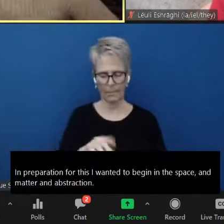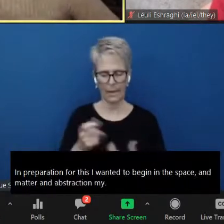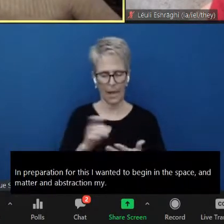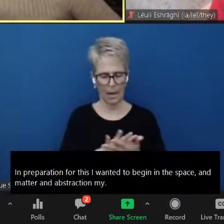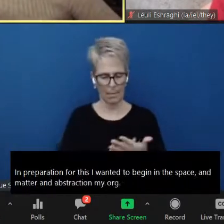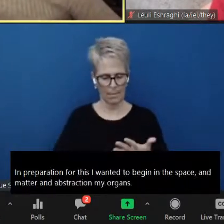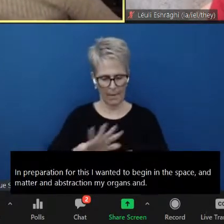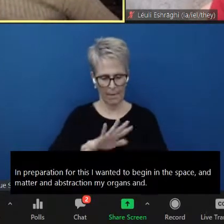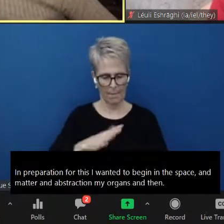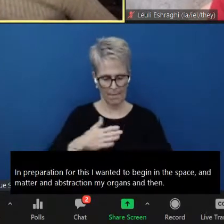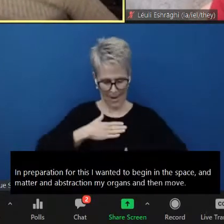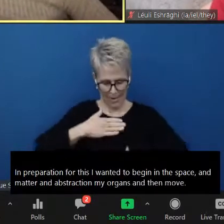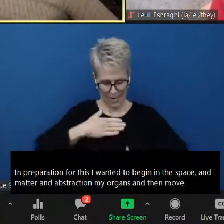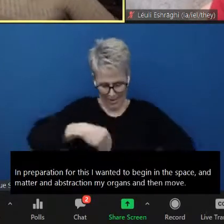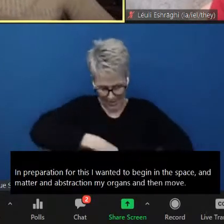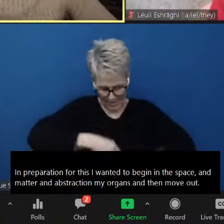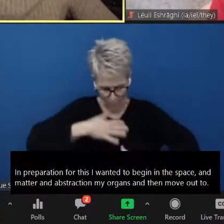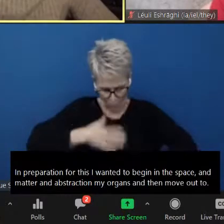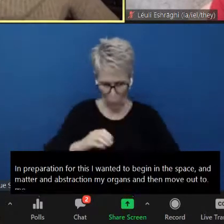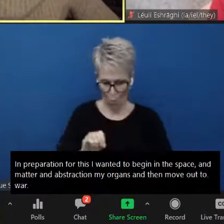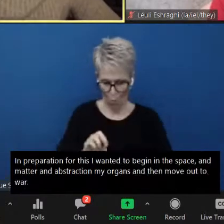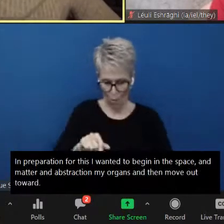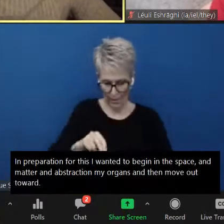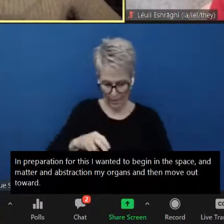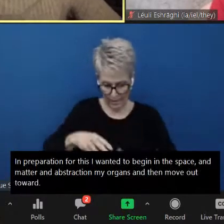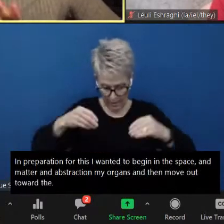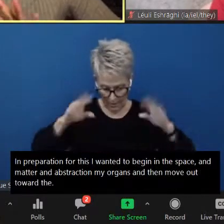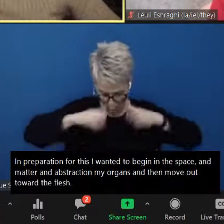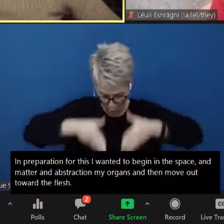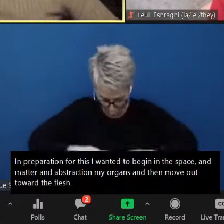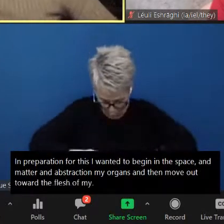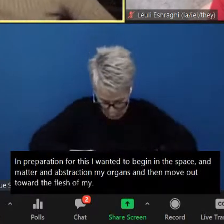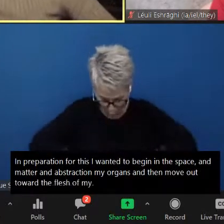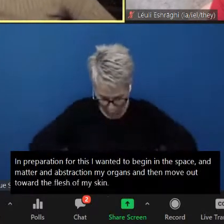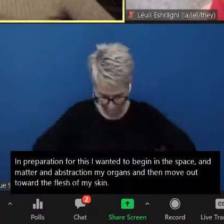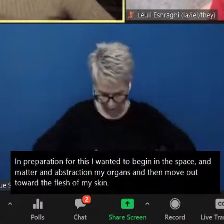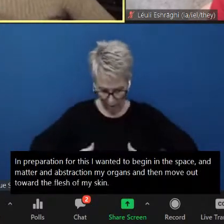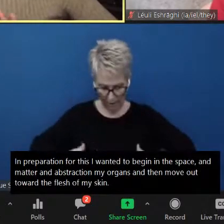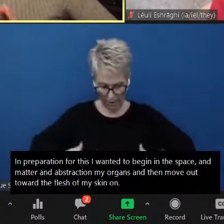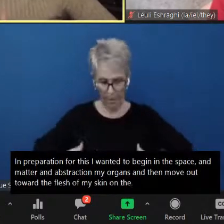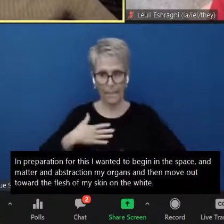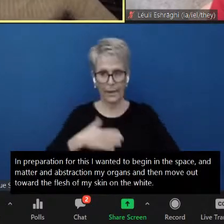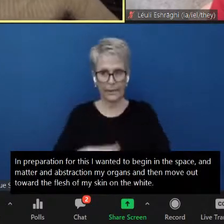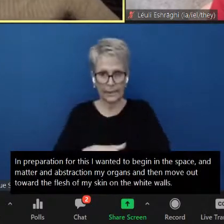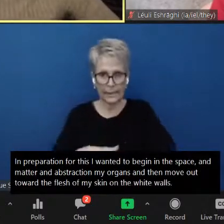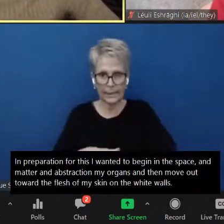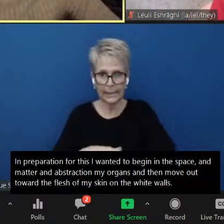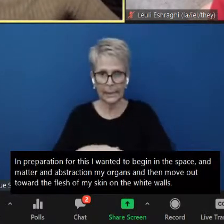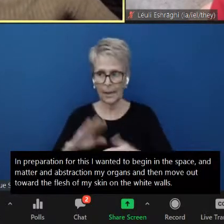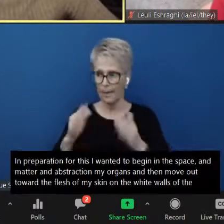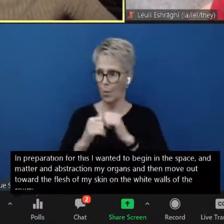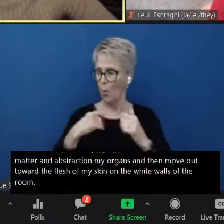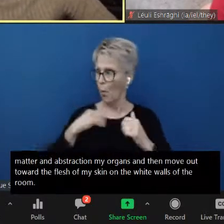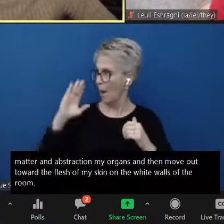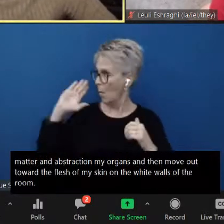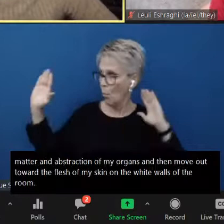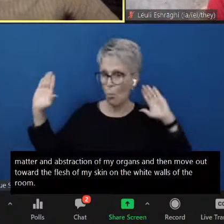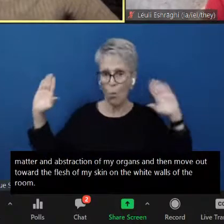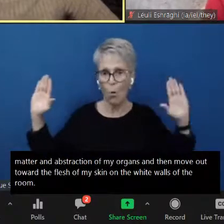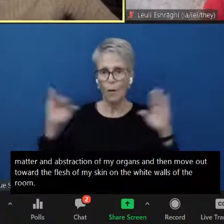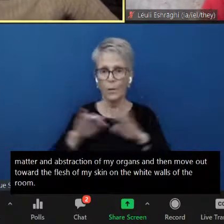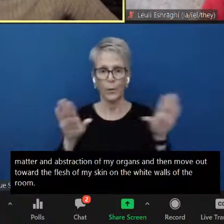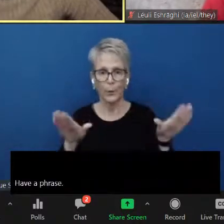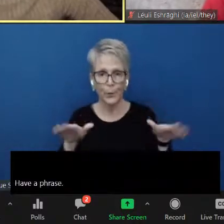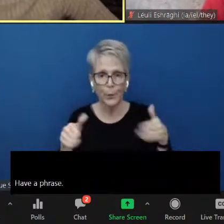my organs and then move out toward the flesh of my skin on the white walls of a room,